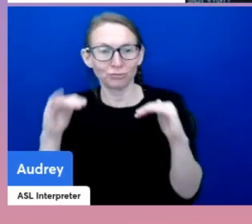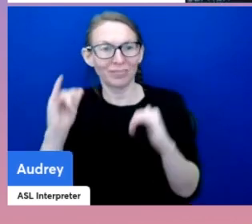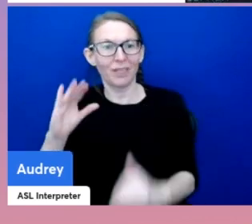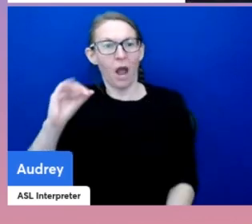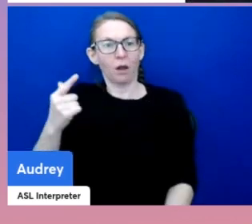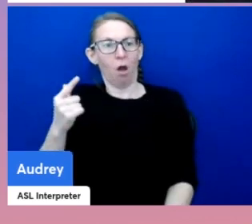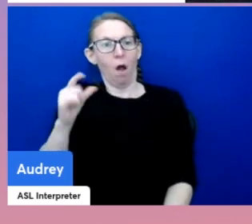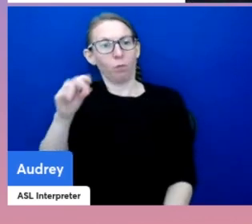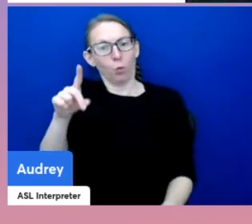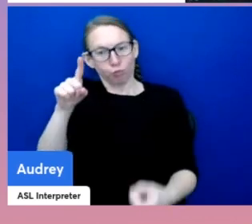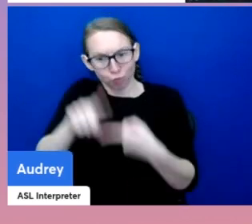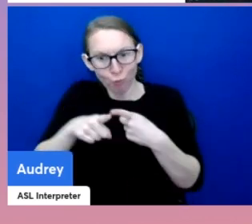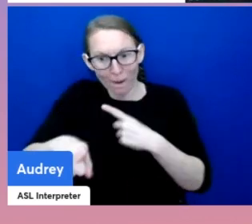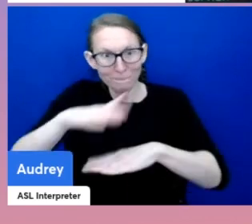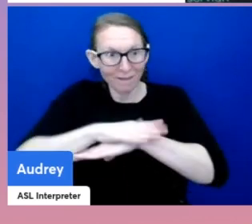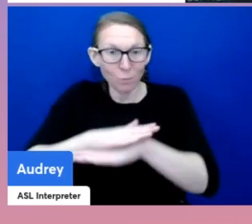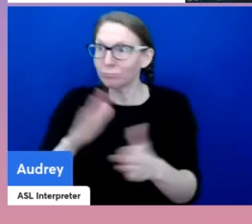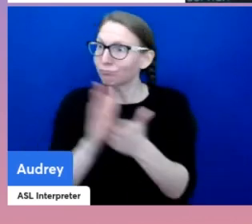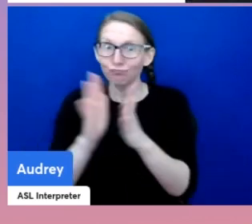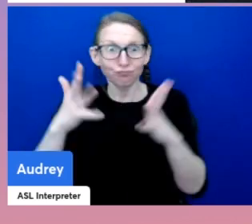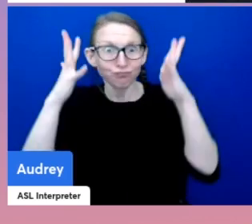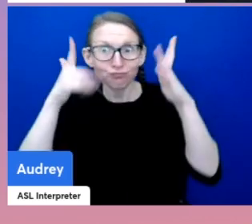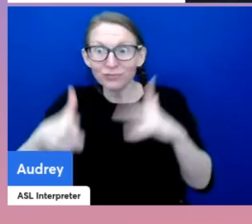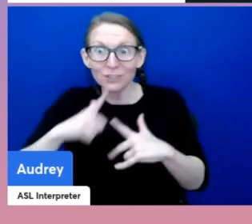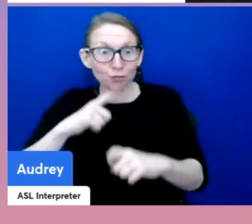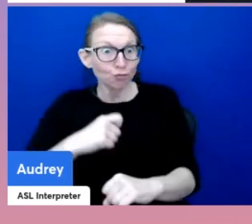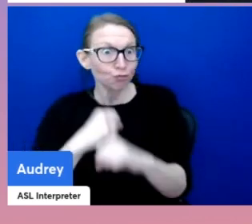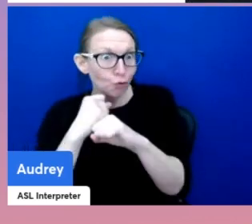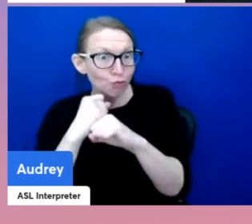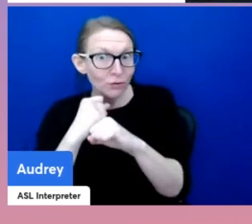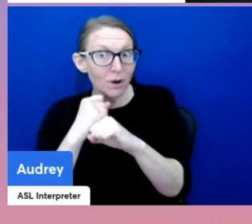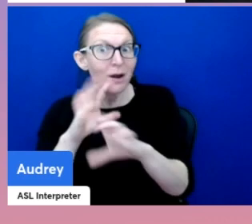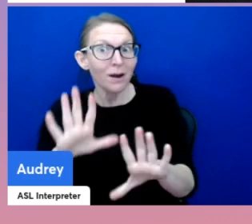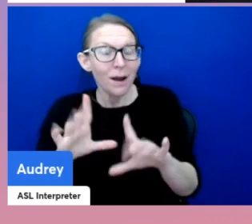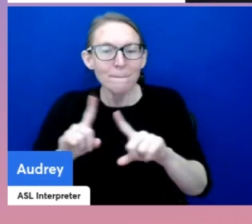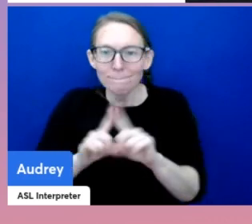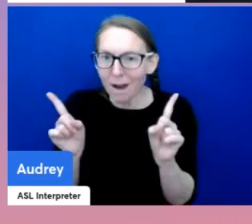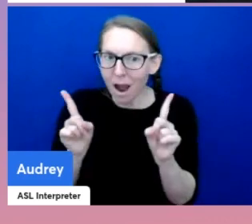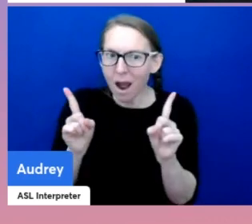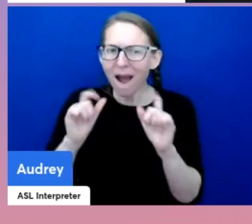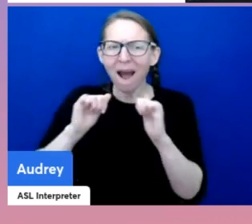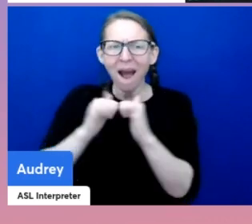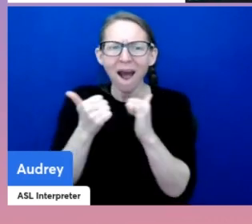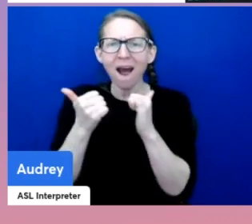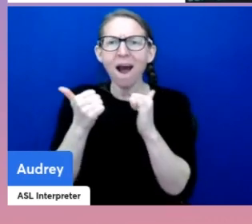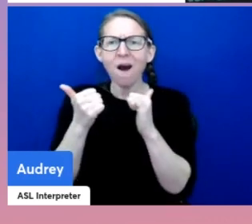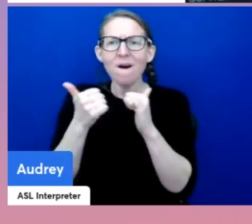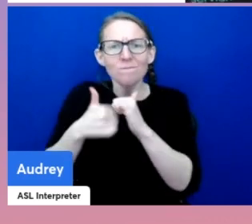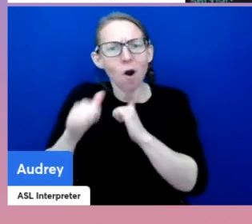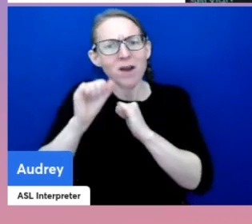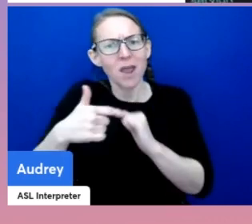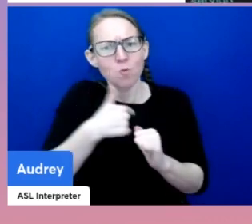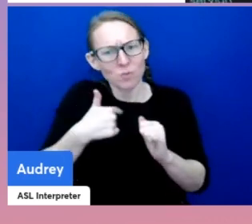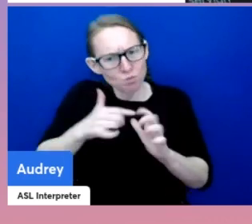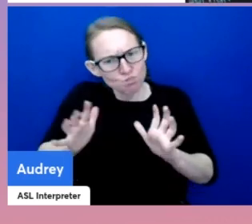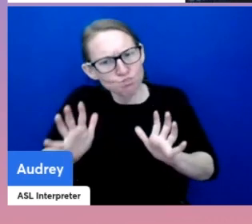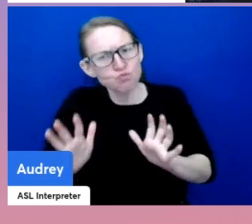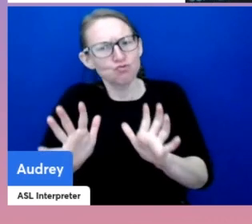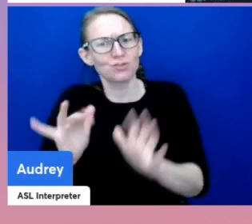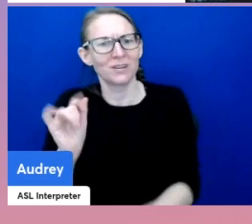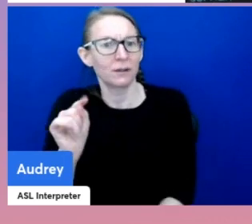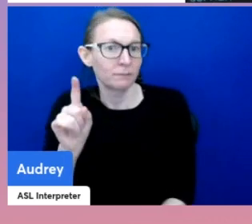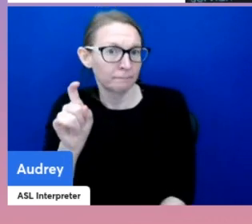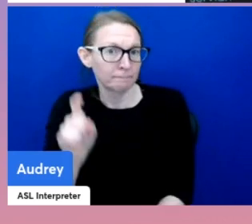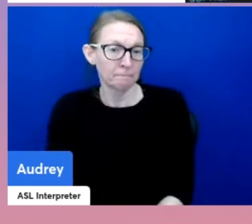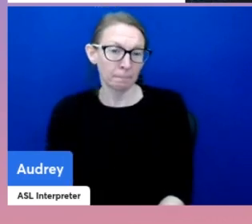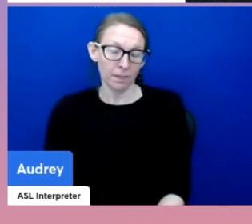platform. Hooray, our infrastructure's secure. But how far can we push the platform side of this?